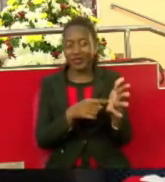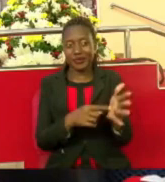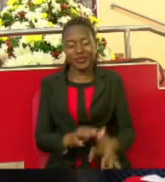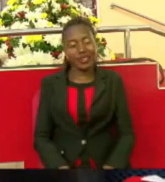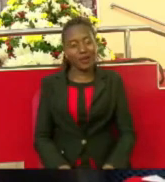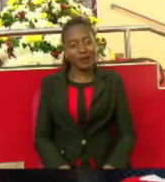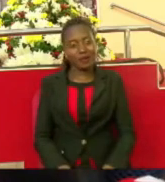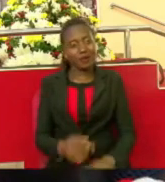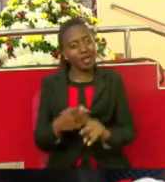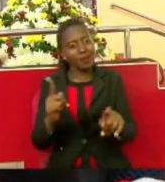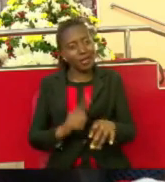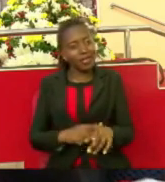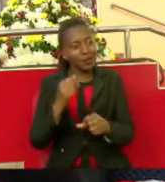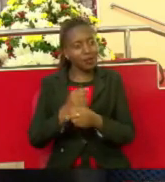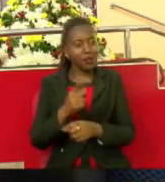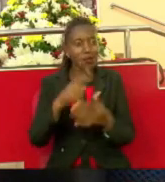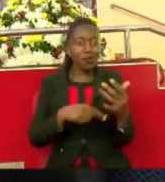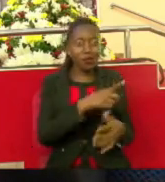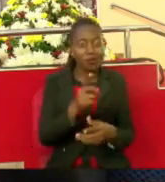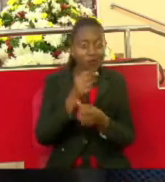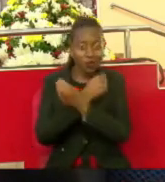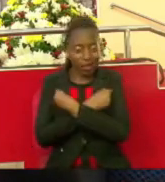But when you are doing what you love doing,